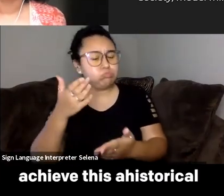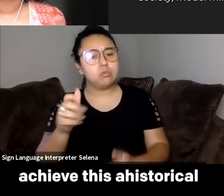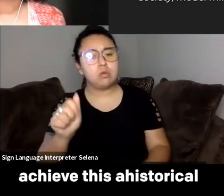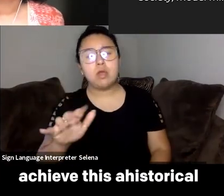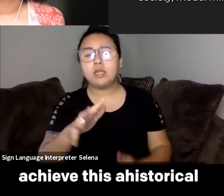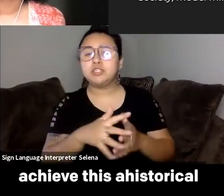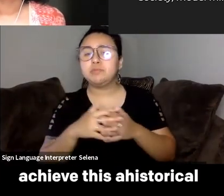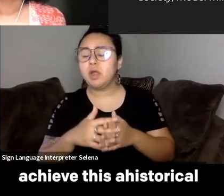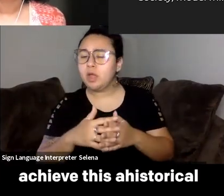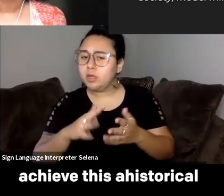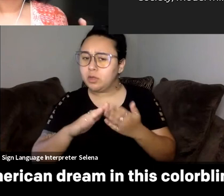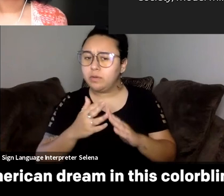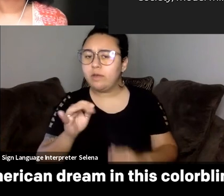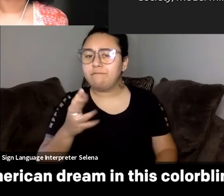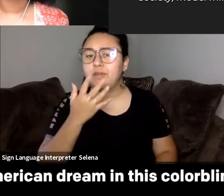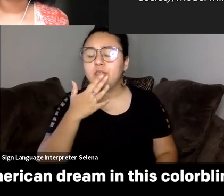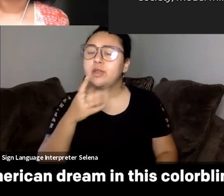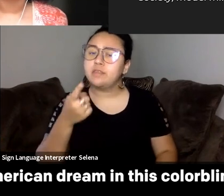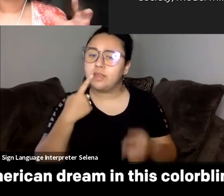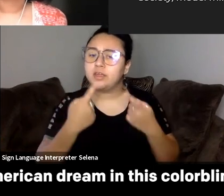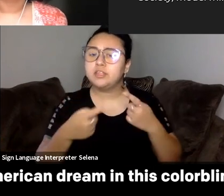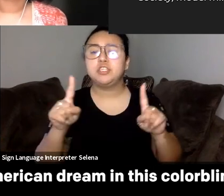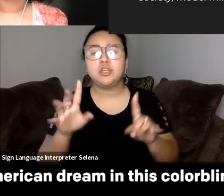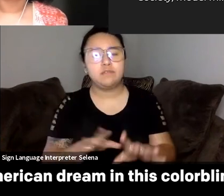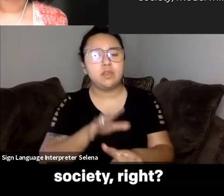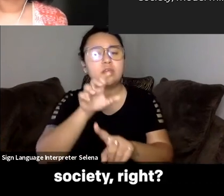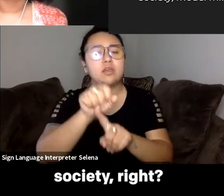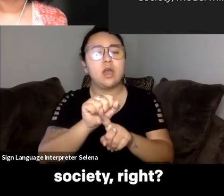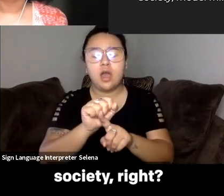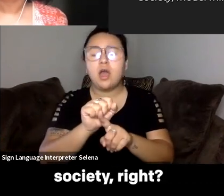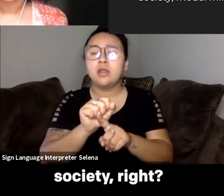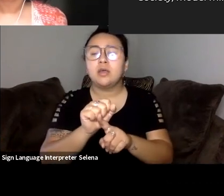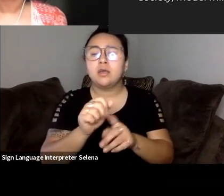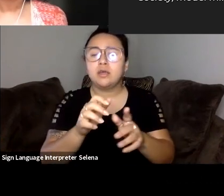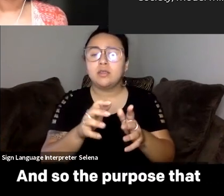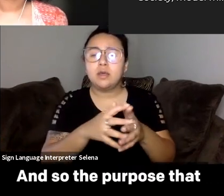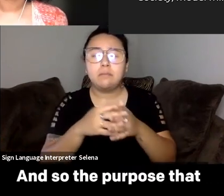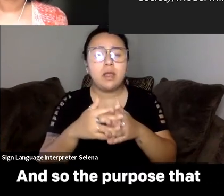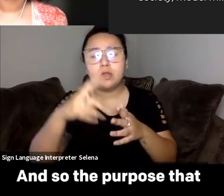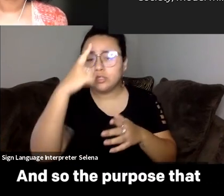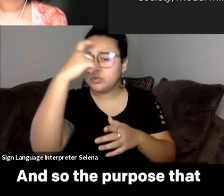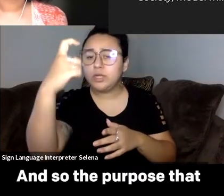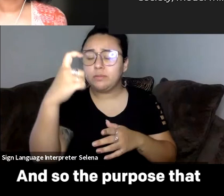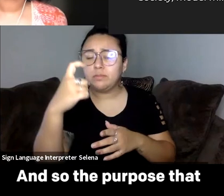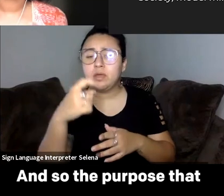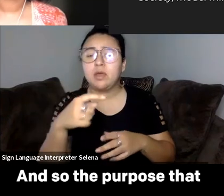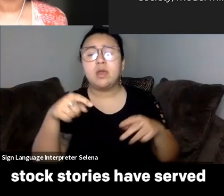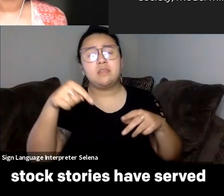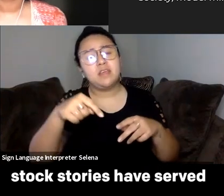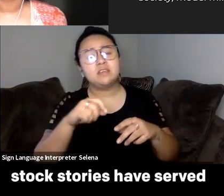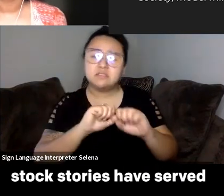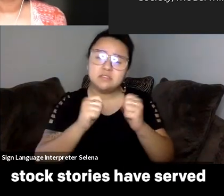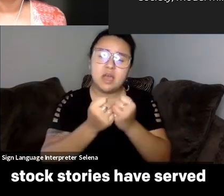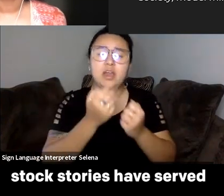this ahistorical American dream in this colorblind society, right? And so the purpose that